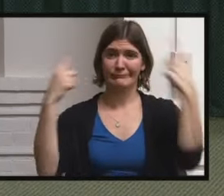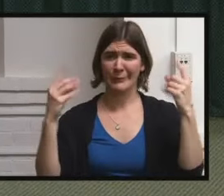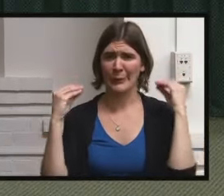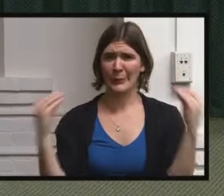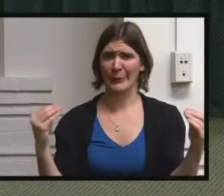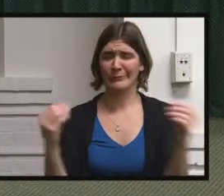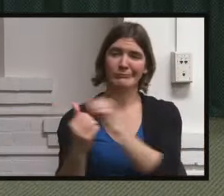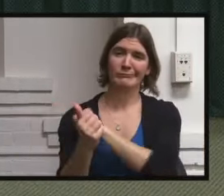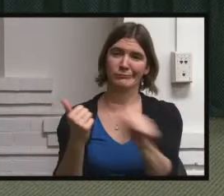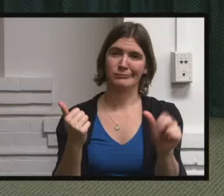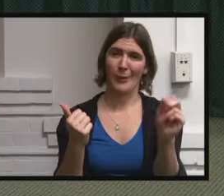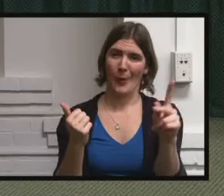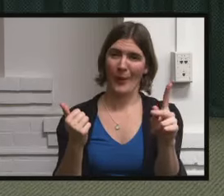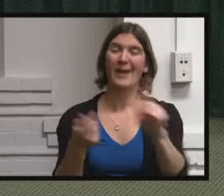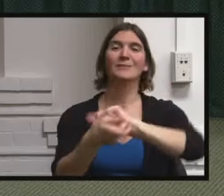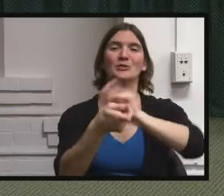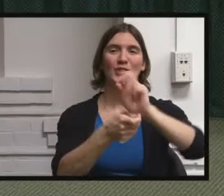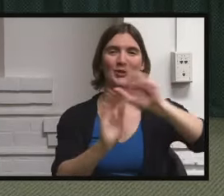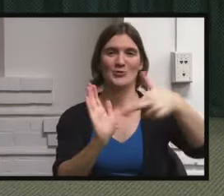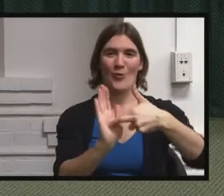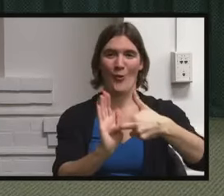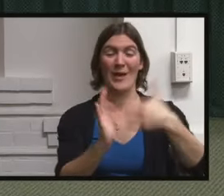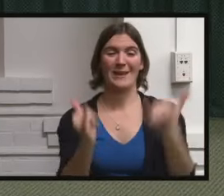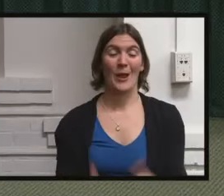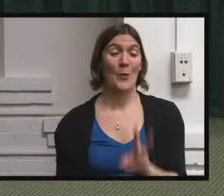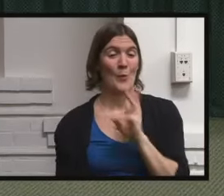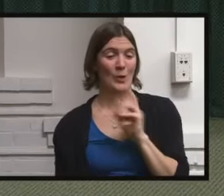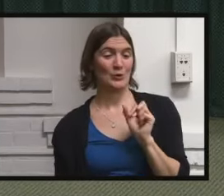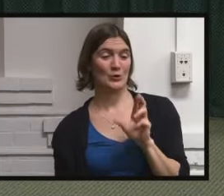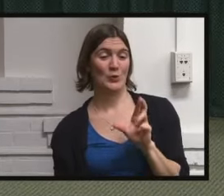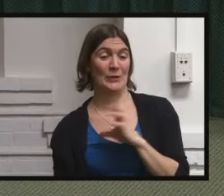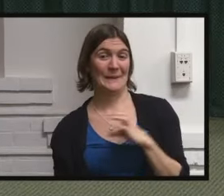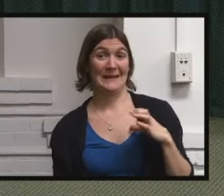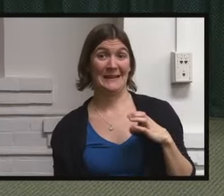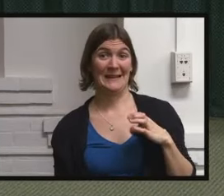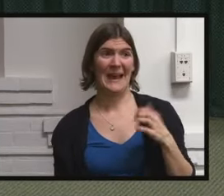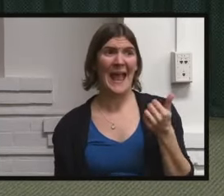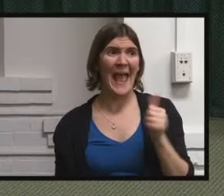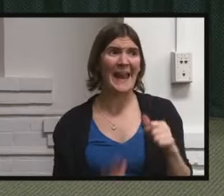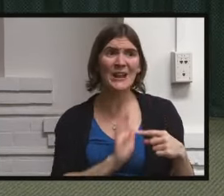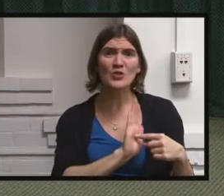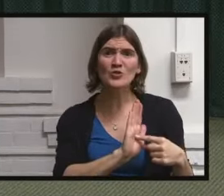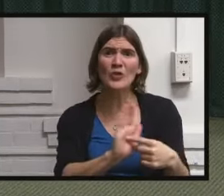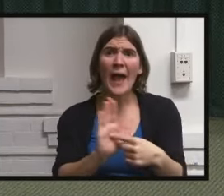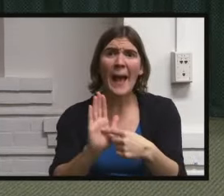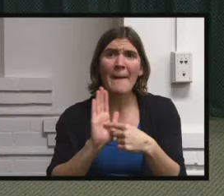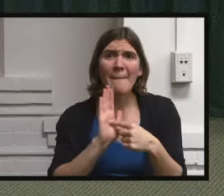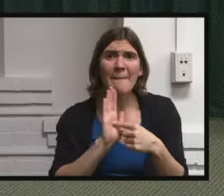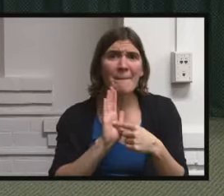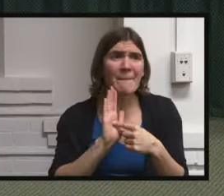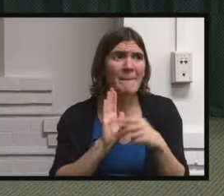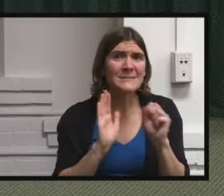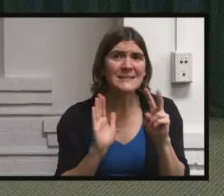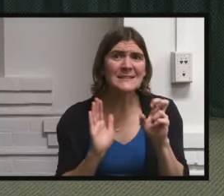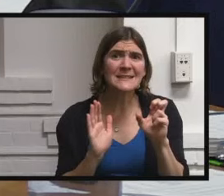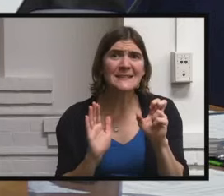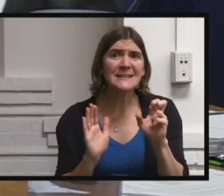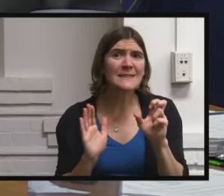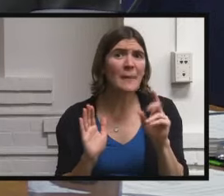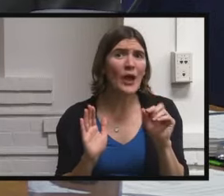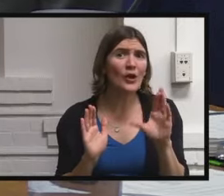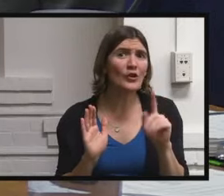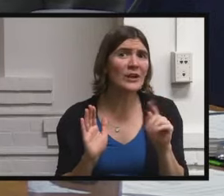opposed or abstaining? That carries 4-0. Do we have anybody here from Utilities Division?